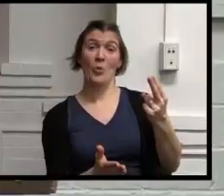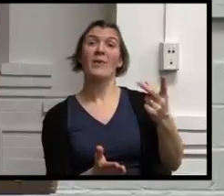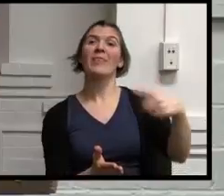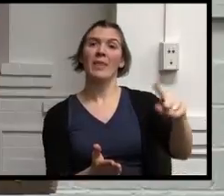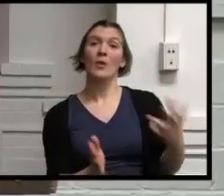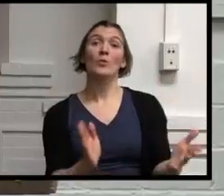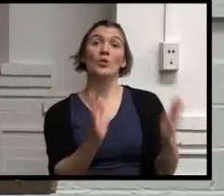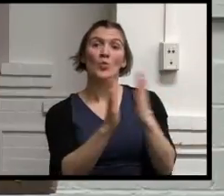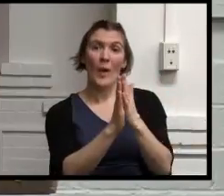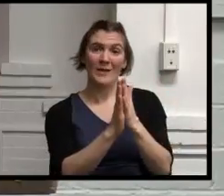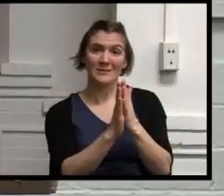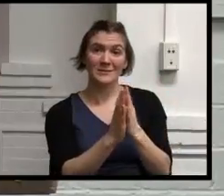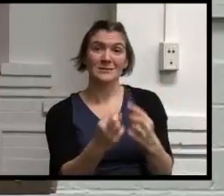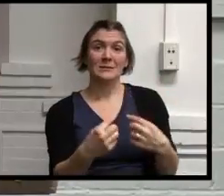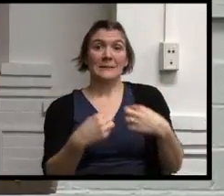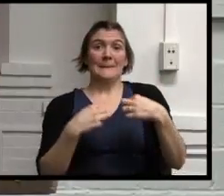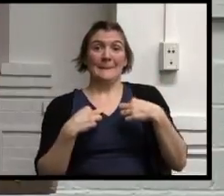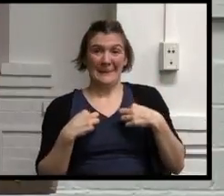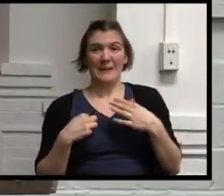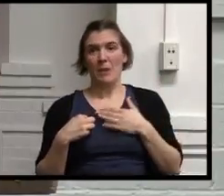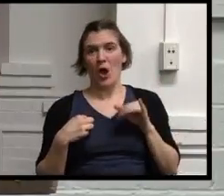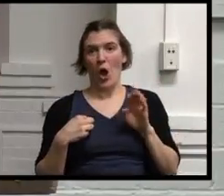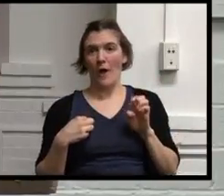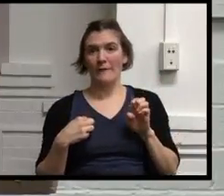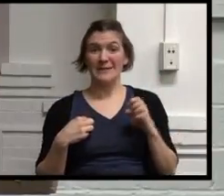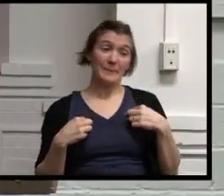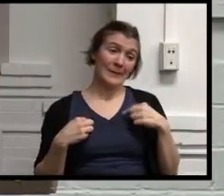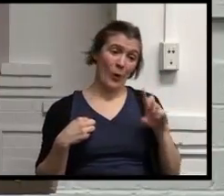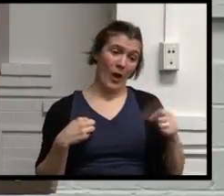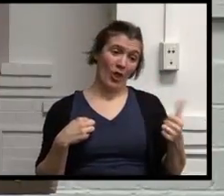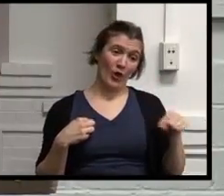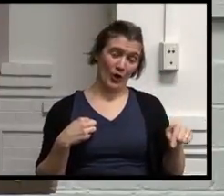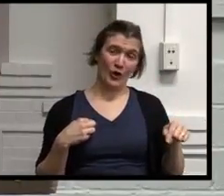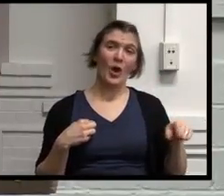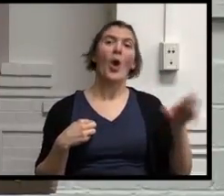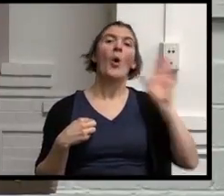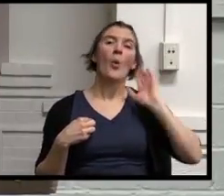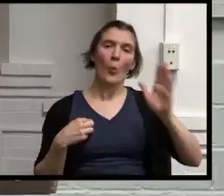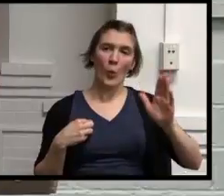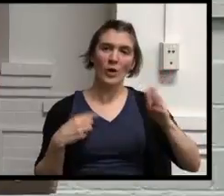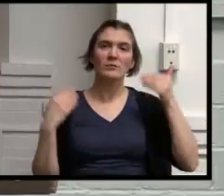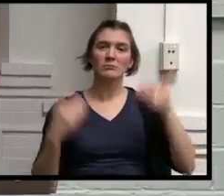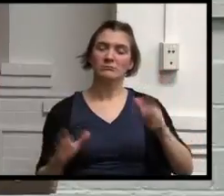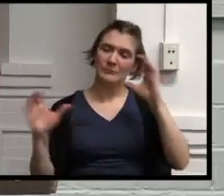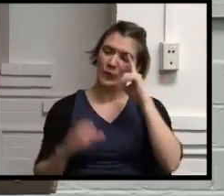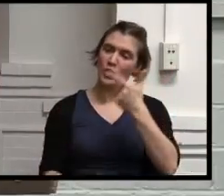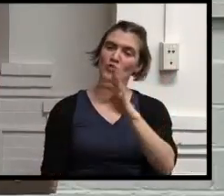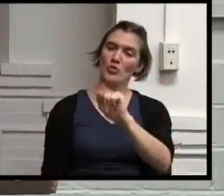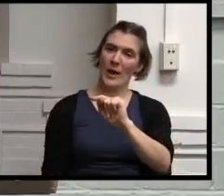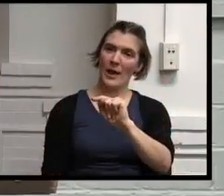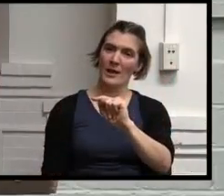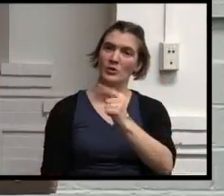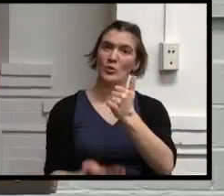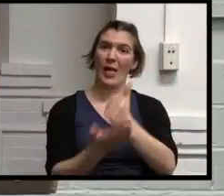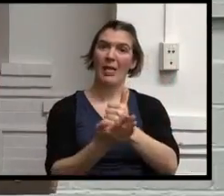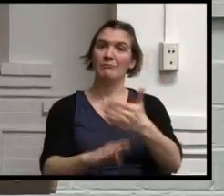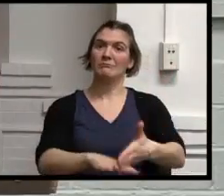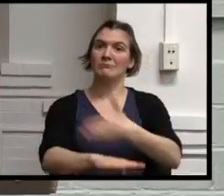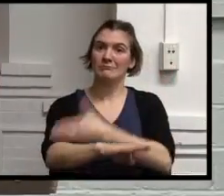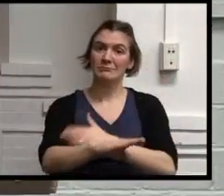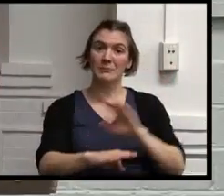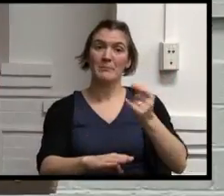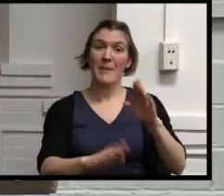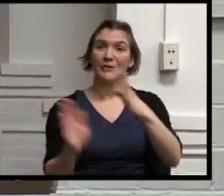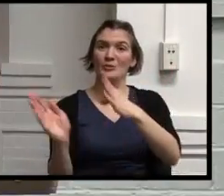request, my office, whoever was in it, would start pursuing grant funds to undertake a master plan that would